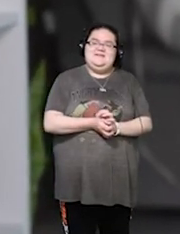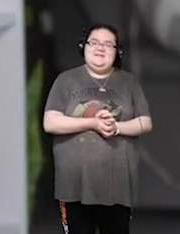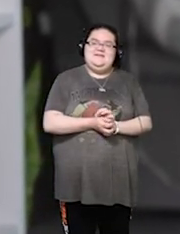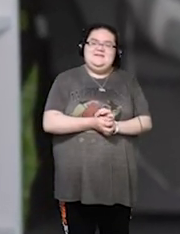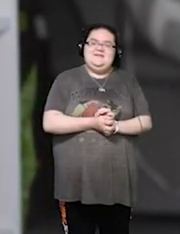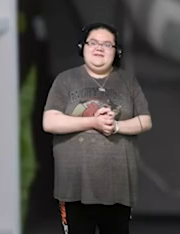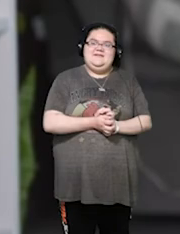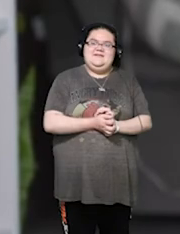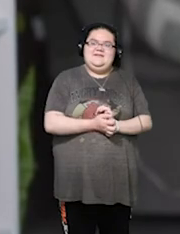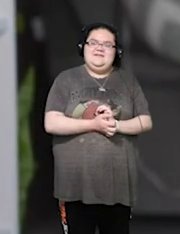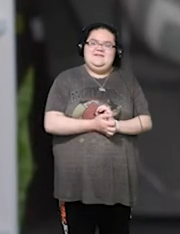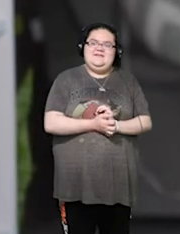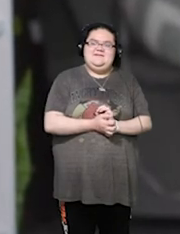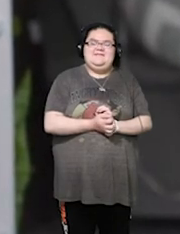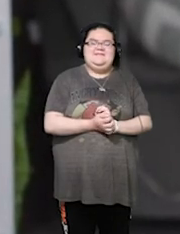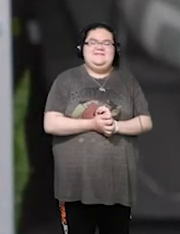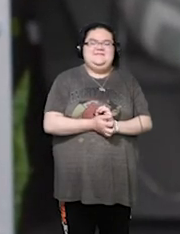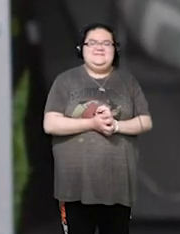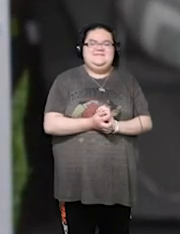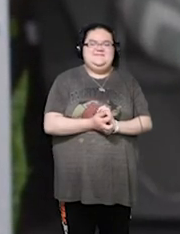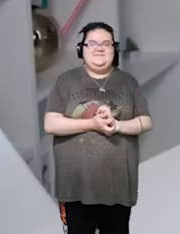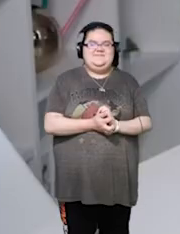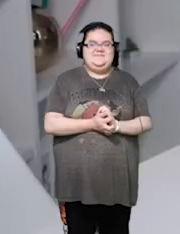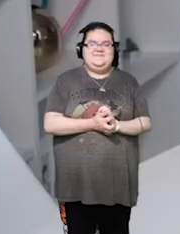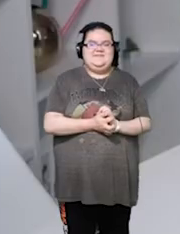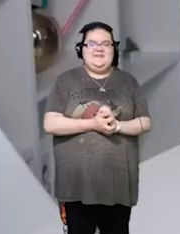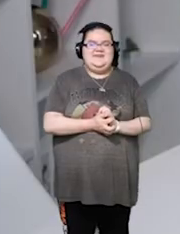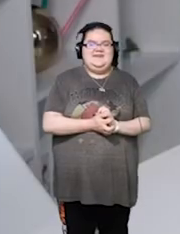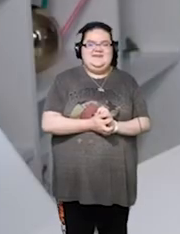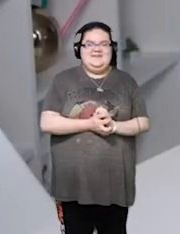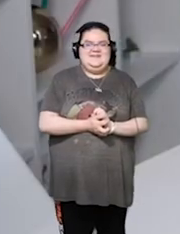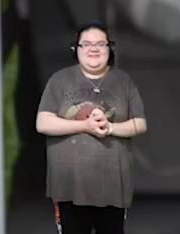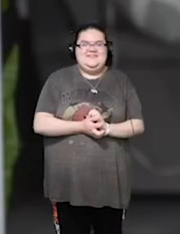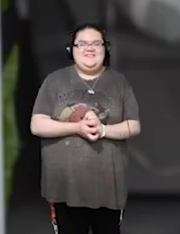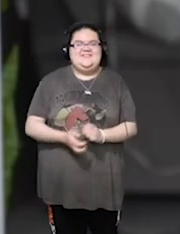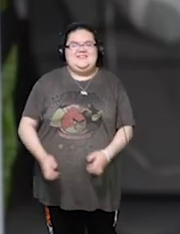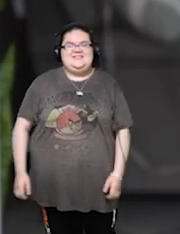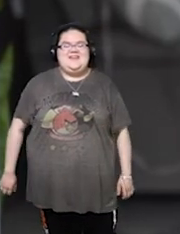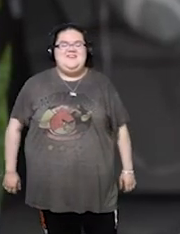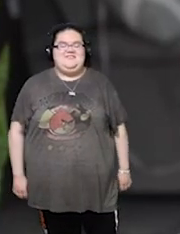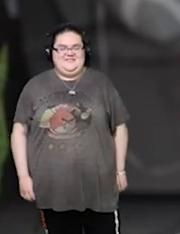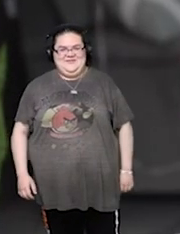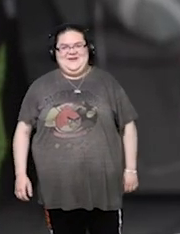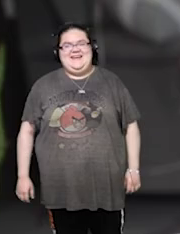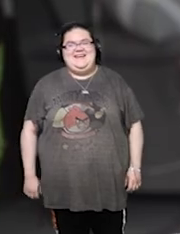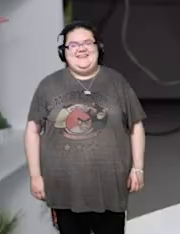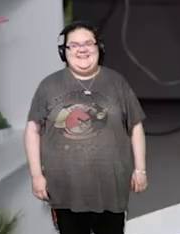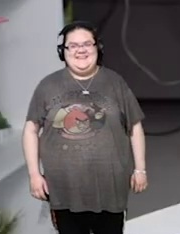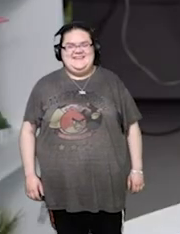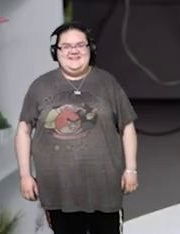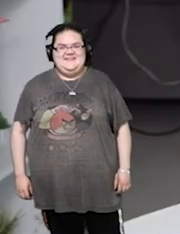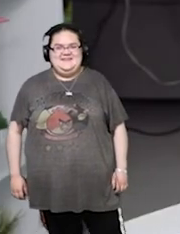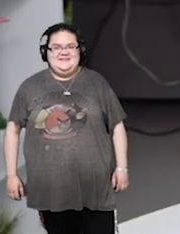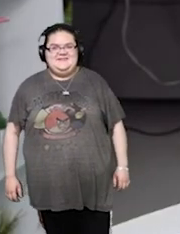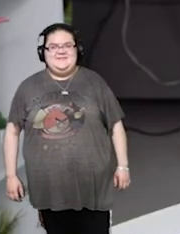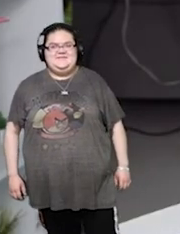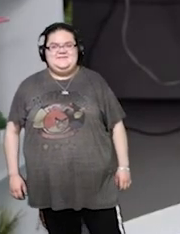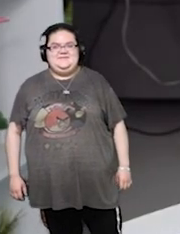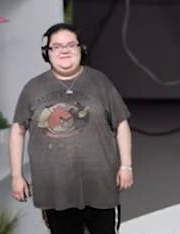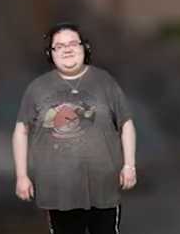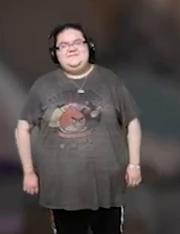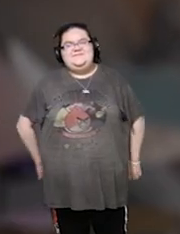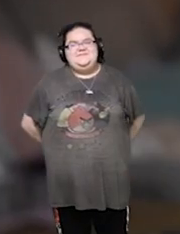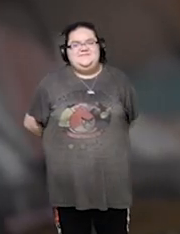will go, hey, have some Manuka honey on this honey and it'll make you feel better. Oh, what the fuck? It's everywhere. Oh, Manuka honey's